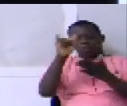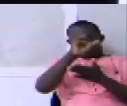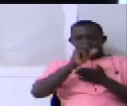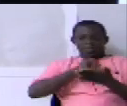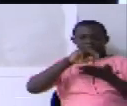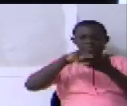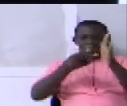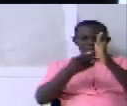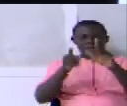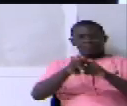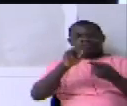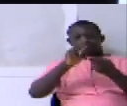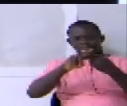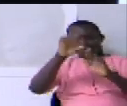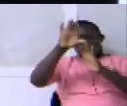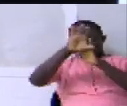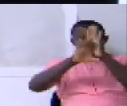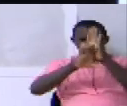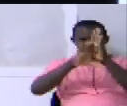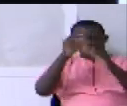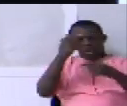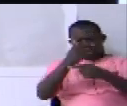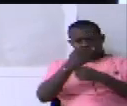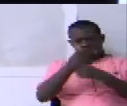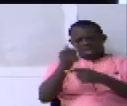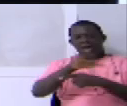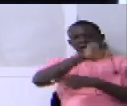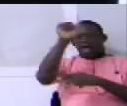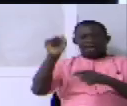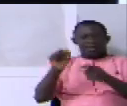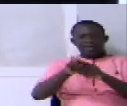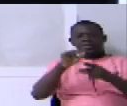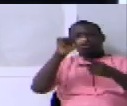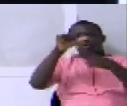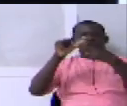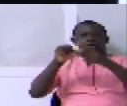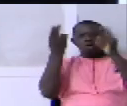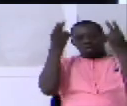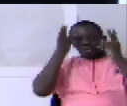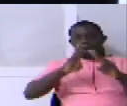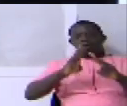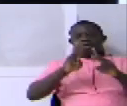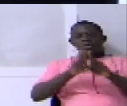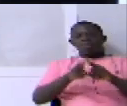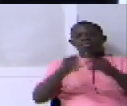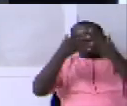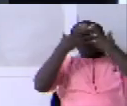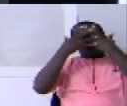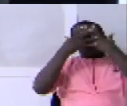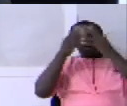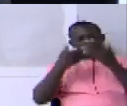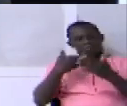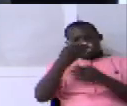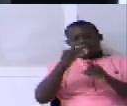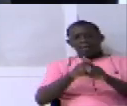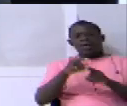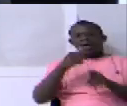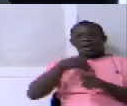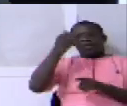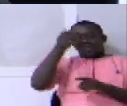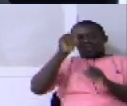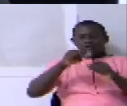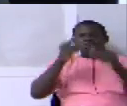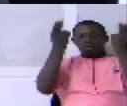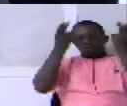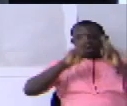provisions of the Constitution, the Prison Summer Act, and you don't know if this other thing exists, I guess Council would address that.